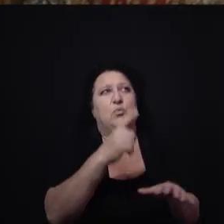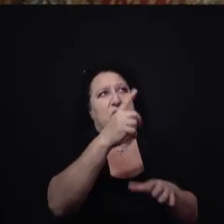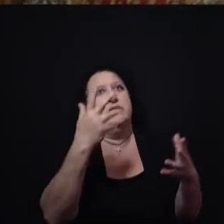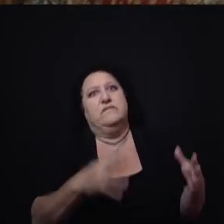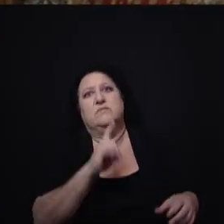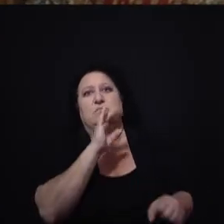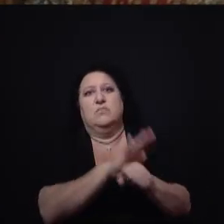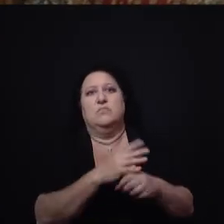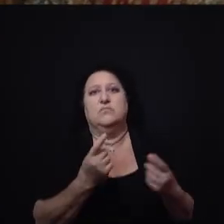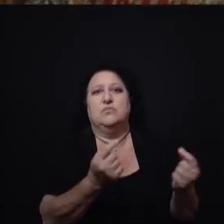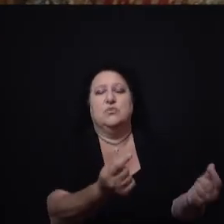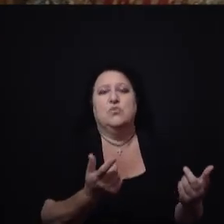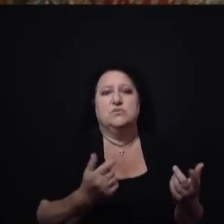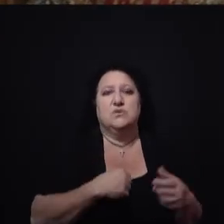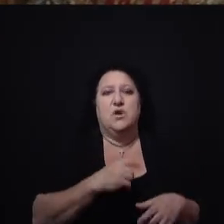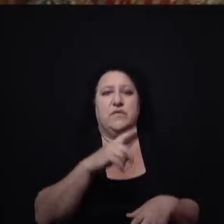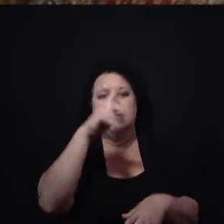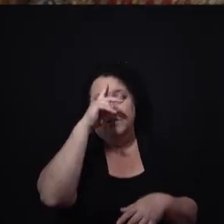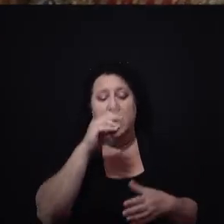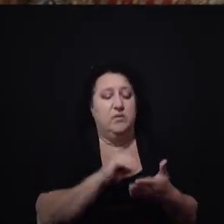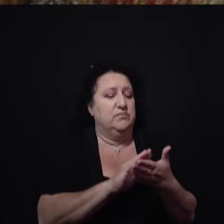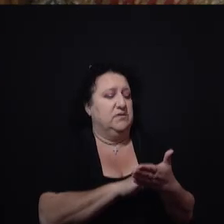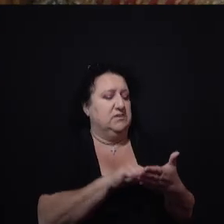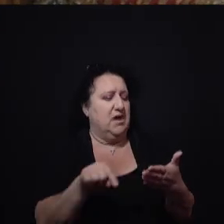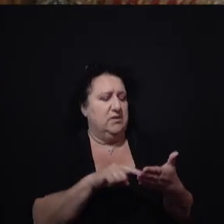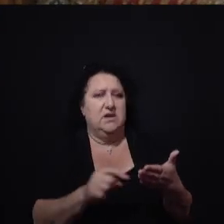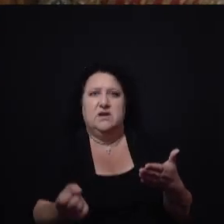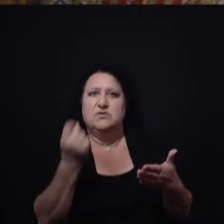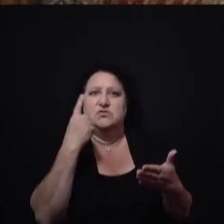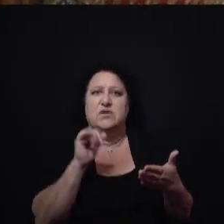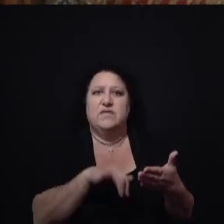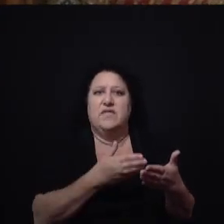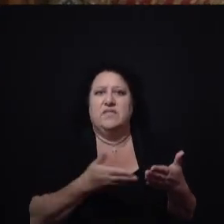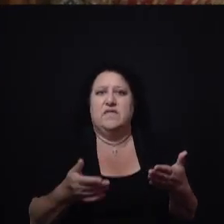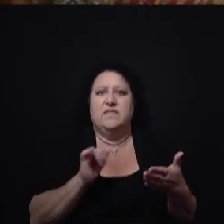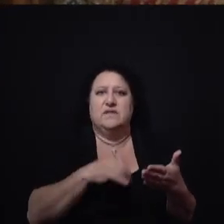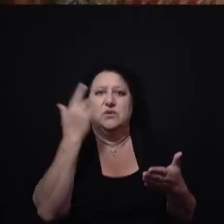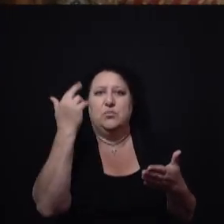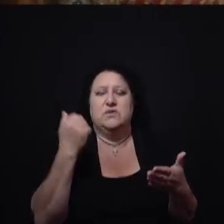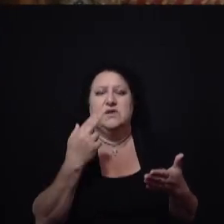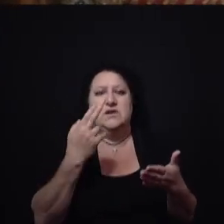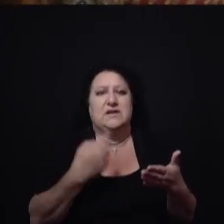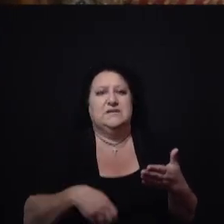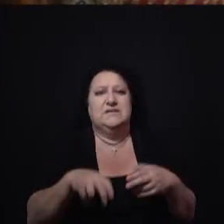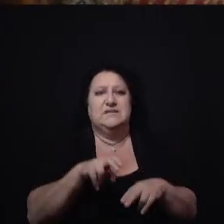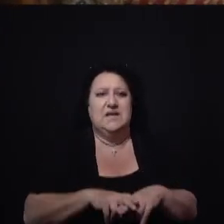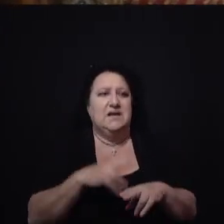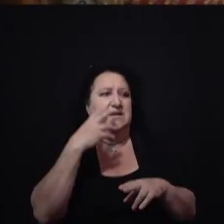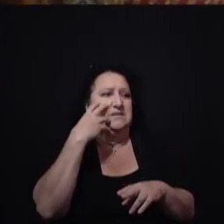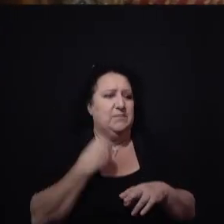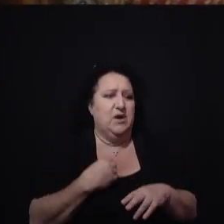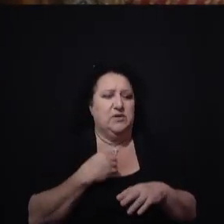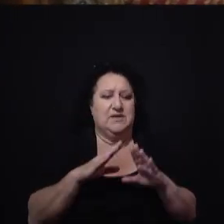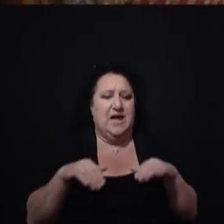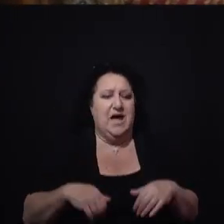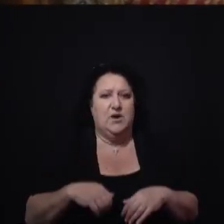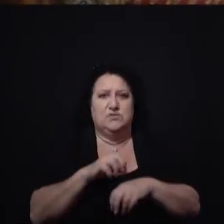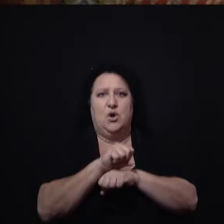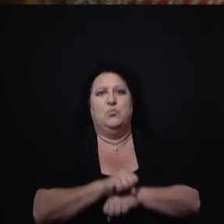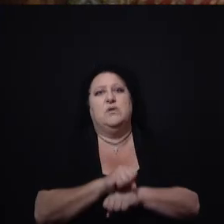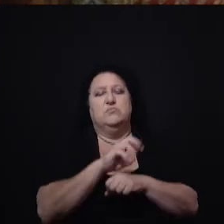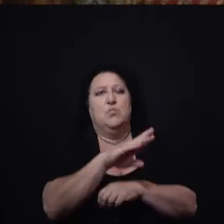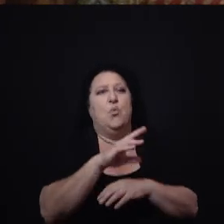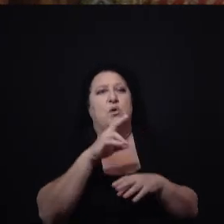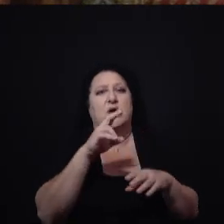So of this gospel, Paul says, Paul understood that very thing. That's why he can sit under house arrest or he can sit in a jail cell and he